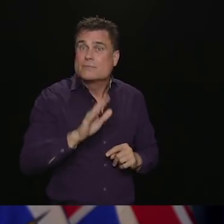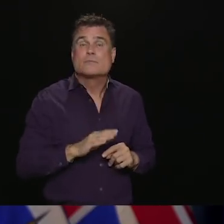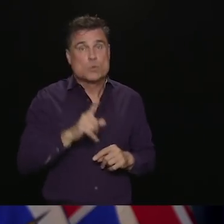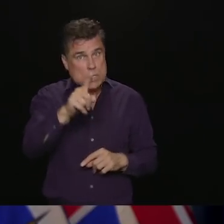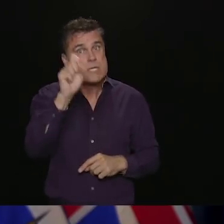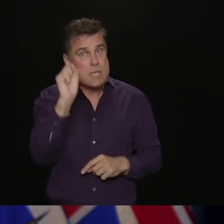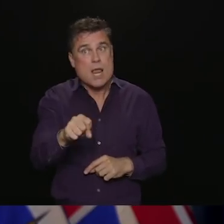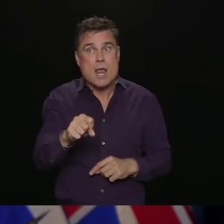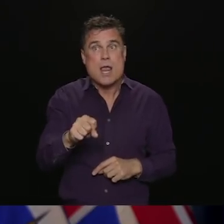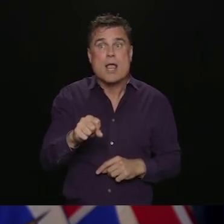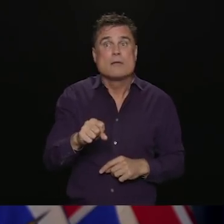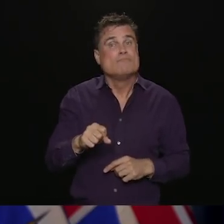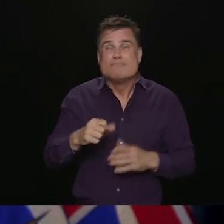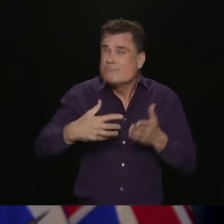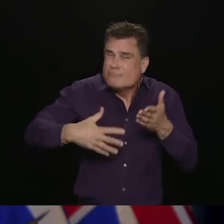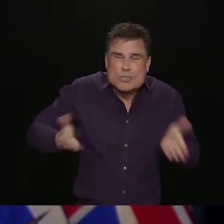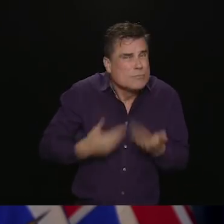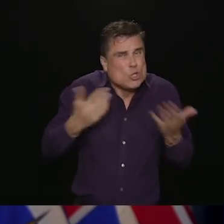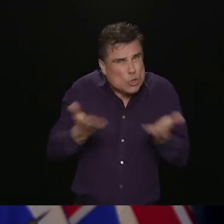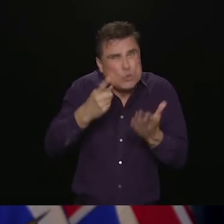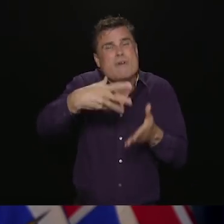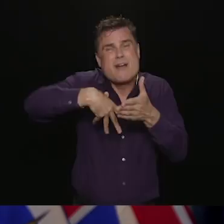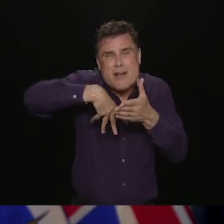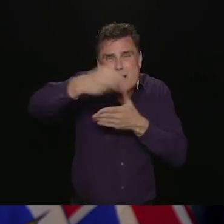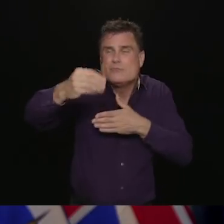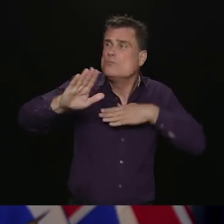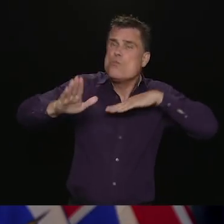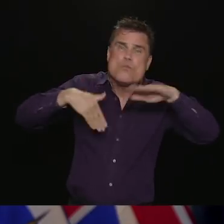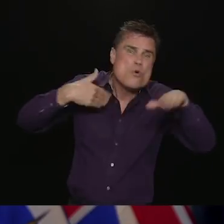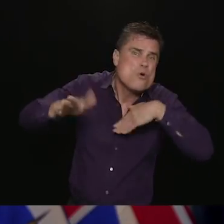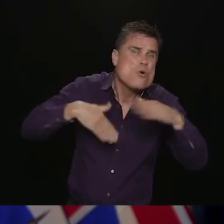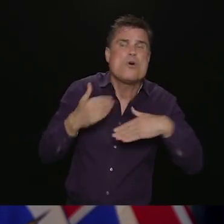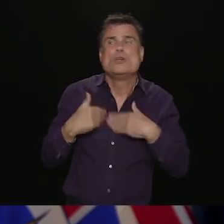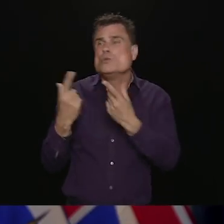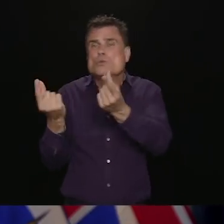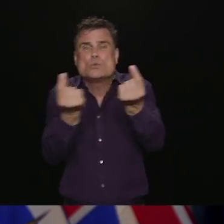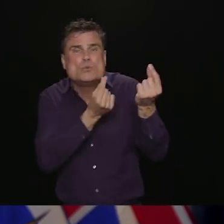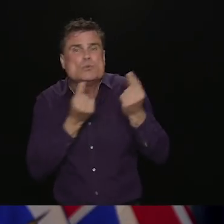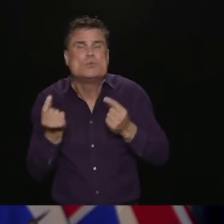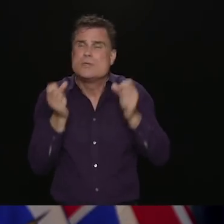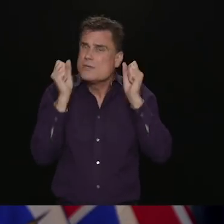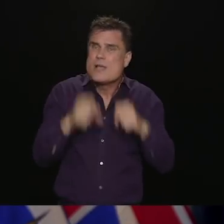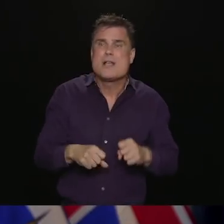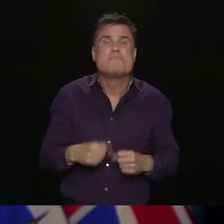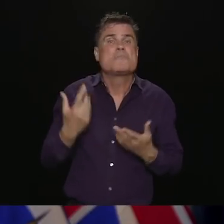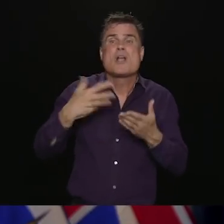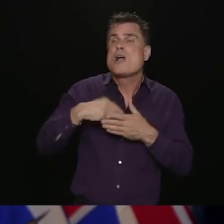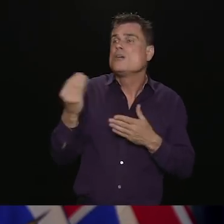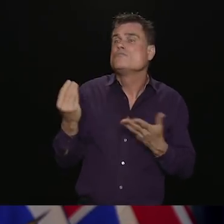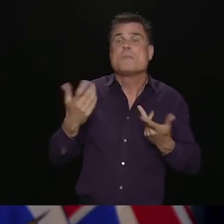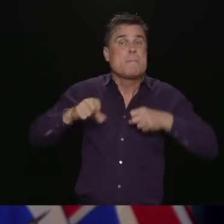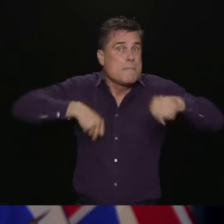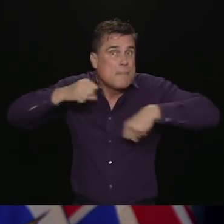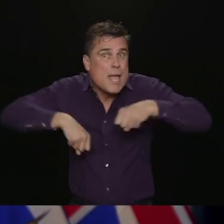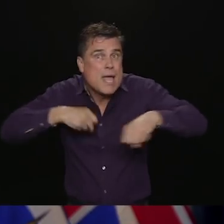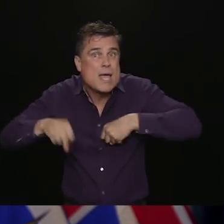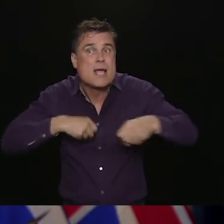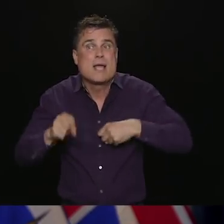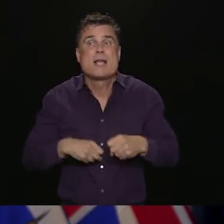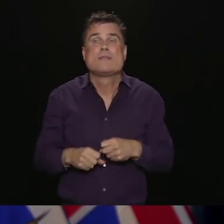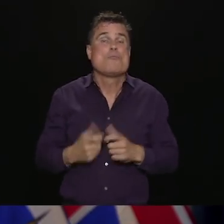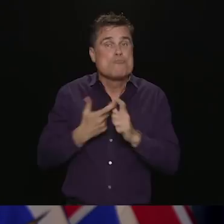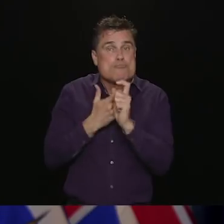with our small bubble and have our contacts. We can go to restaurants when they have a plan to keep us all